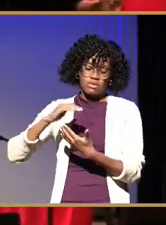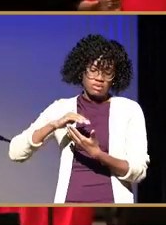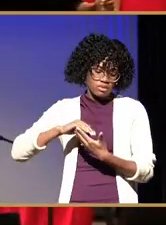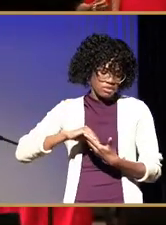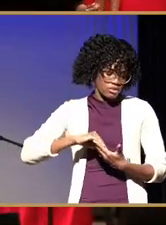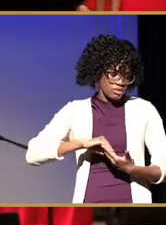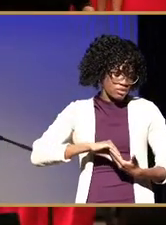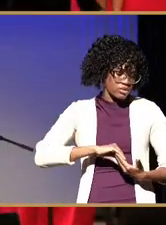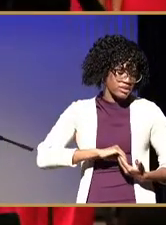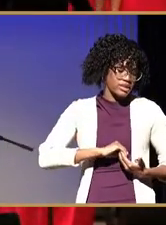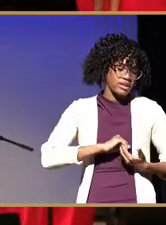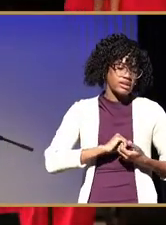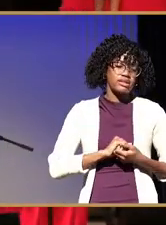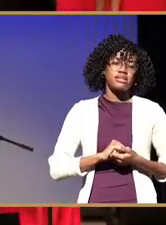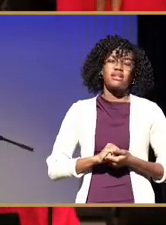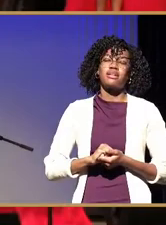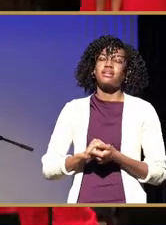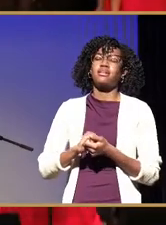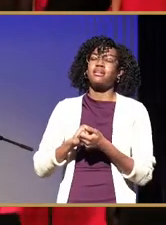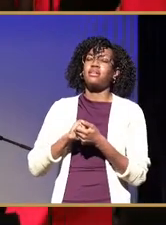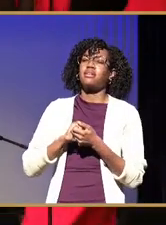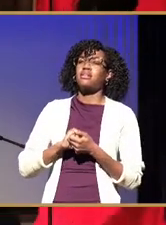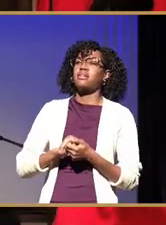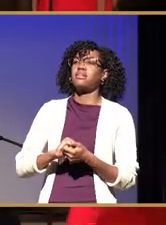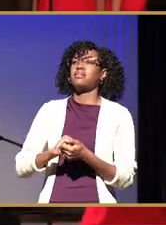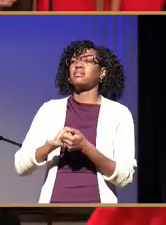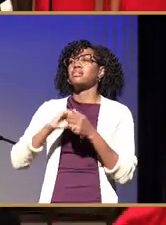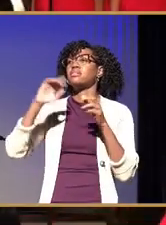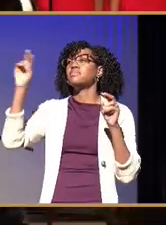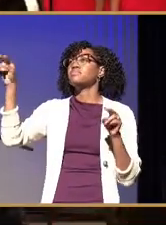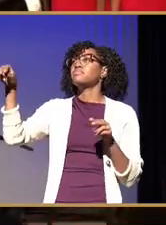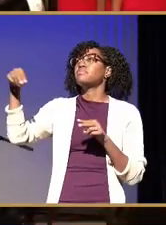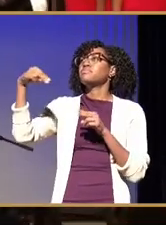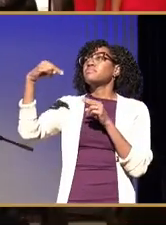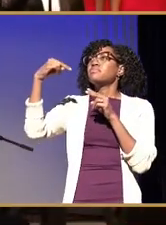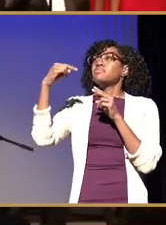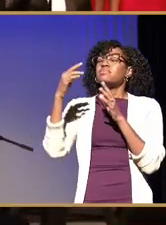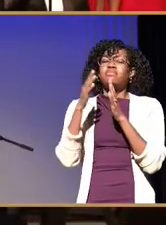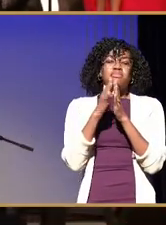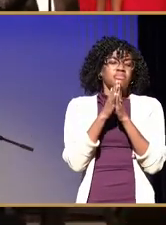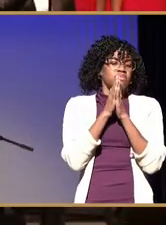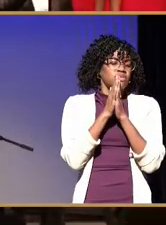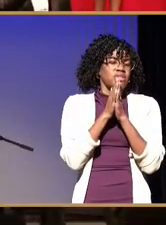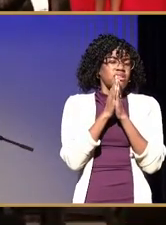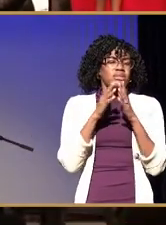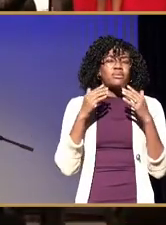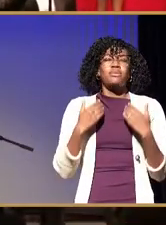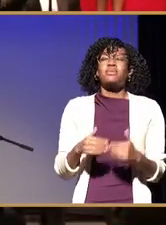Mother, she wants his hands to grab.